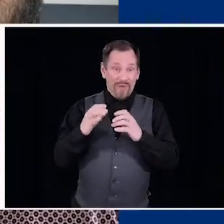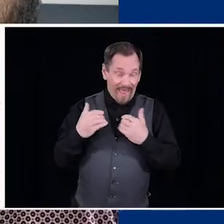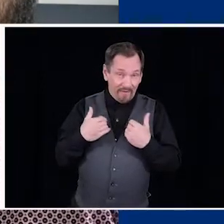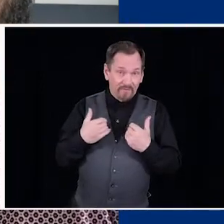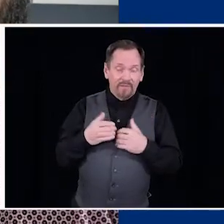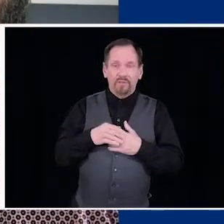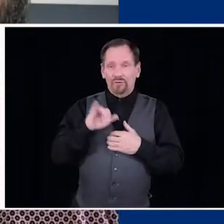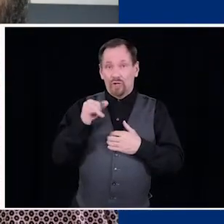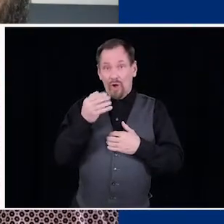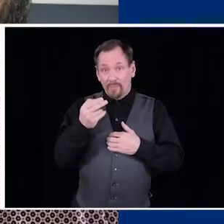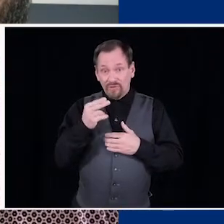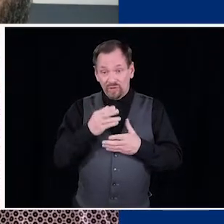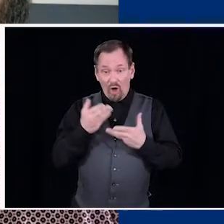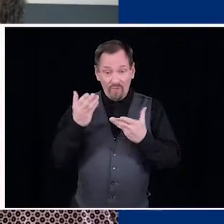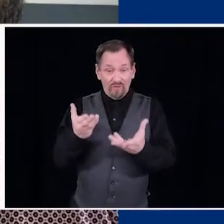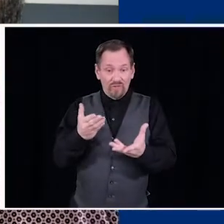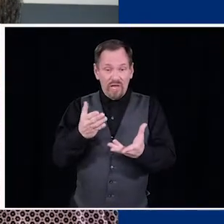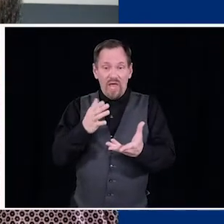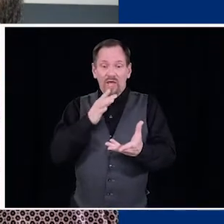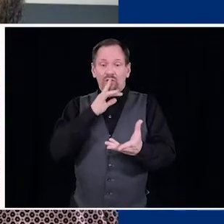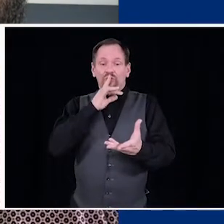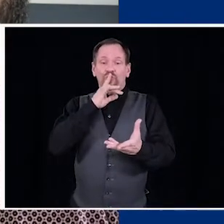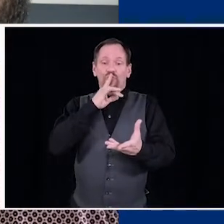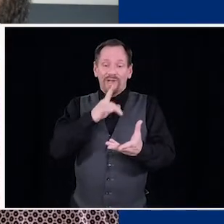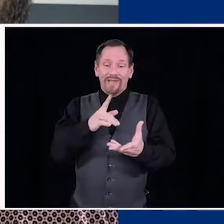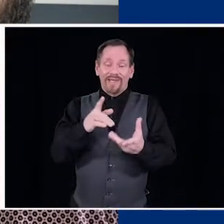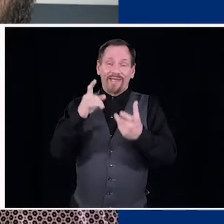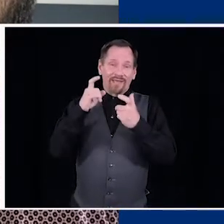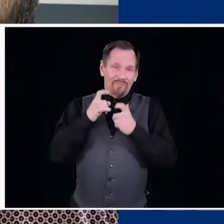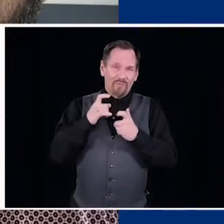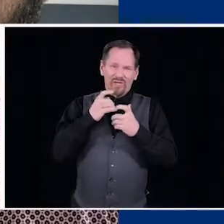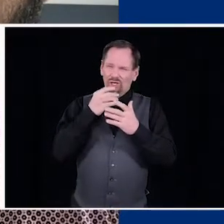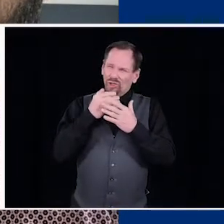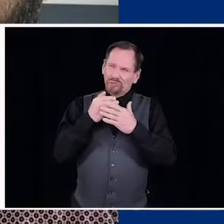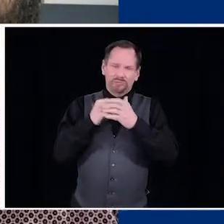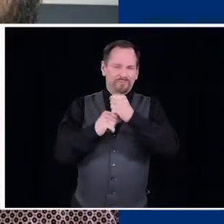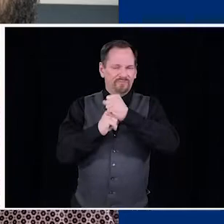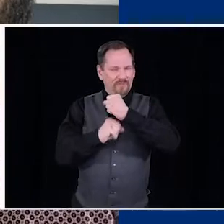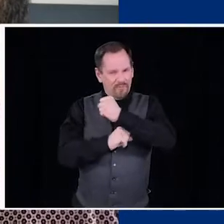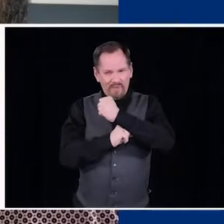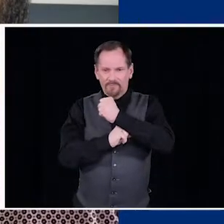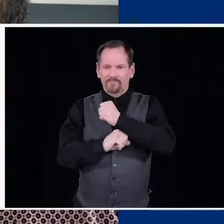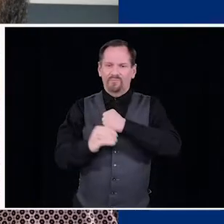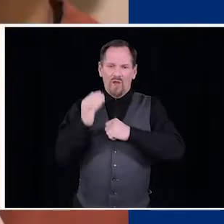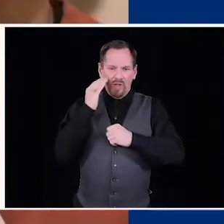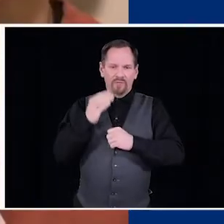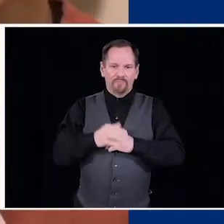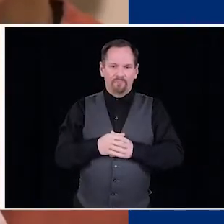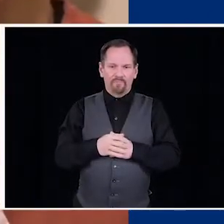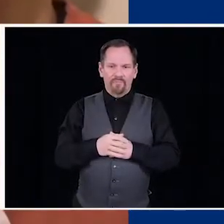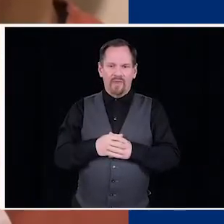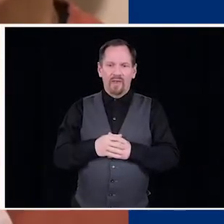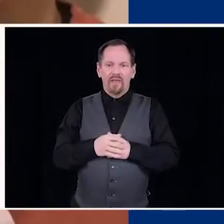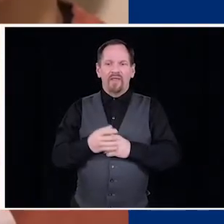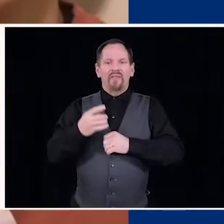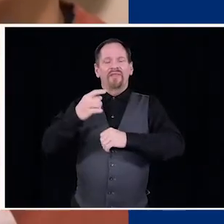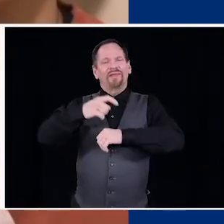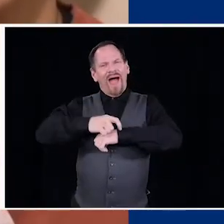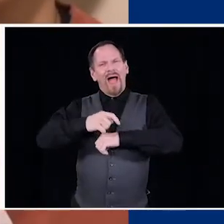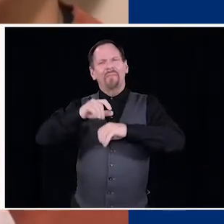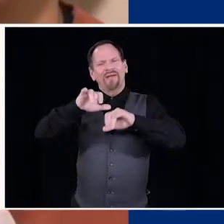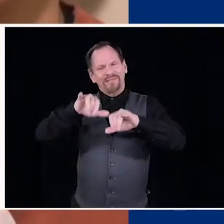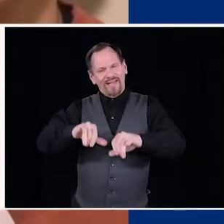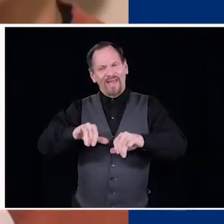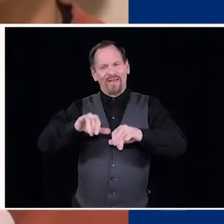of courses that Johns Hopkins offers has definitely given me fundamental knowledge. The days I spent